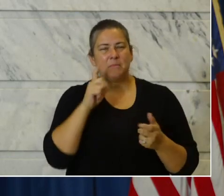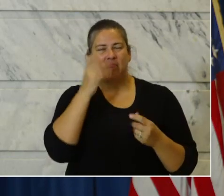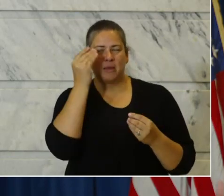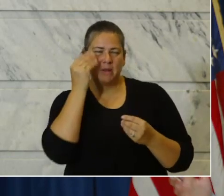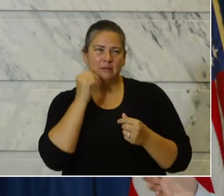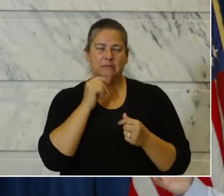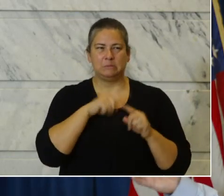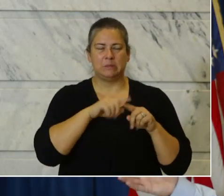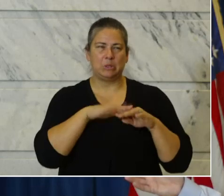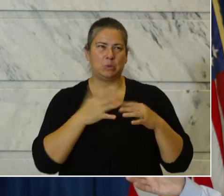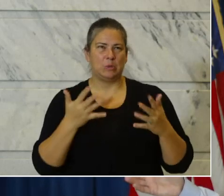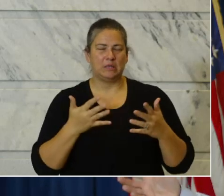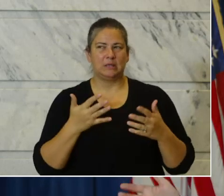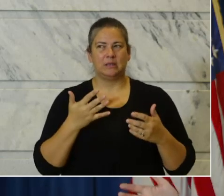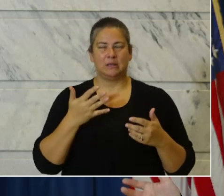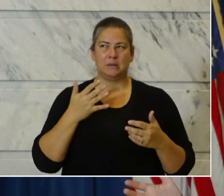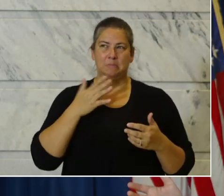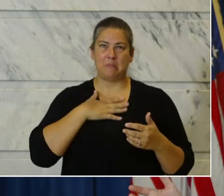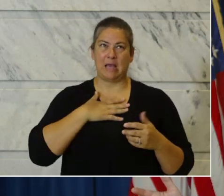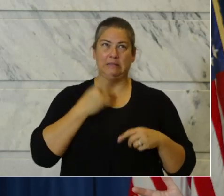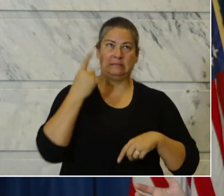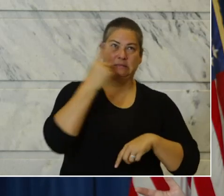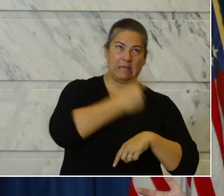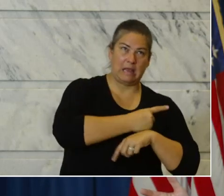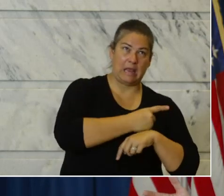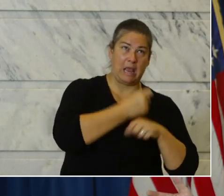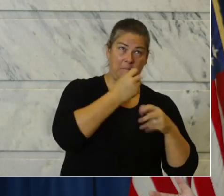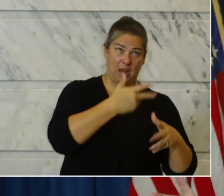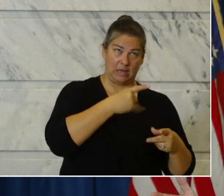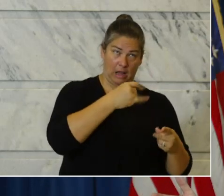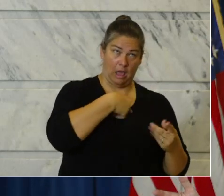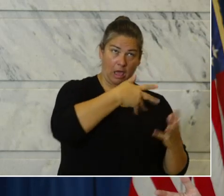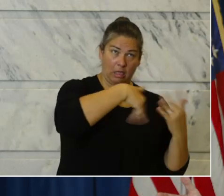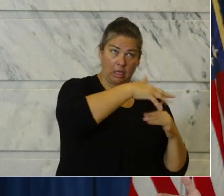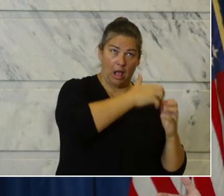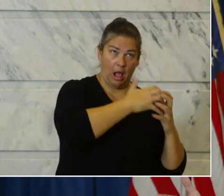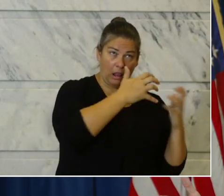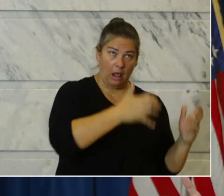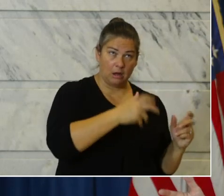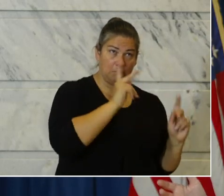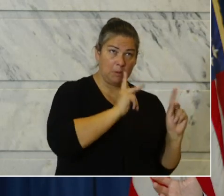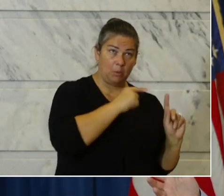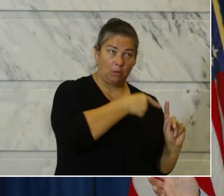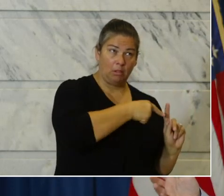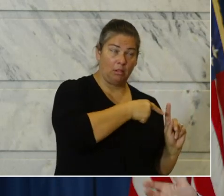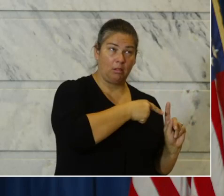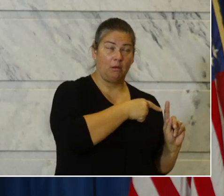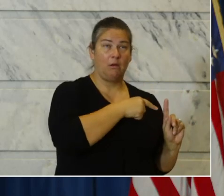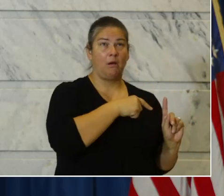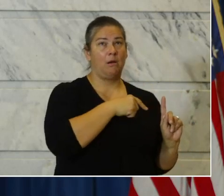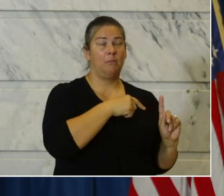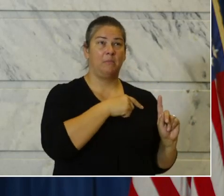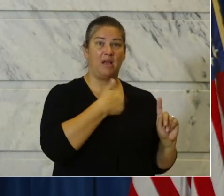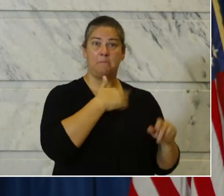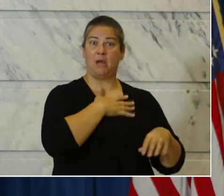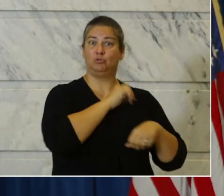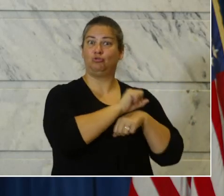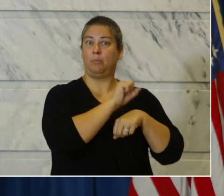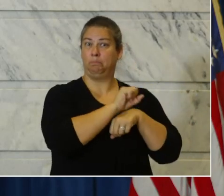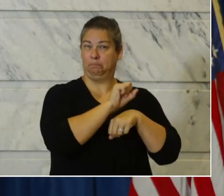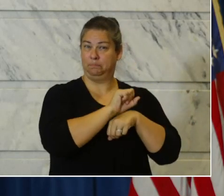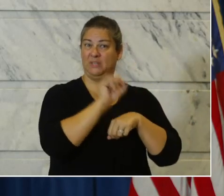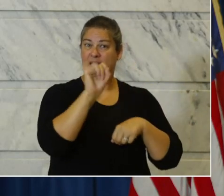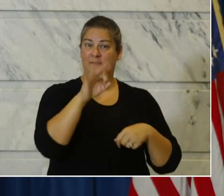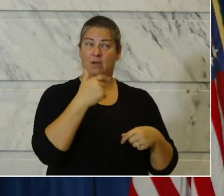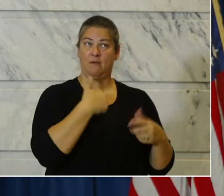depending on your regular day and how many people you come into contact with. If you've got a job that has